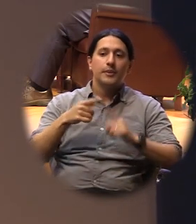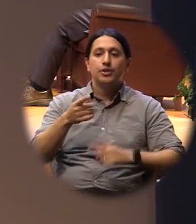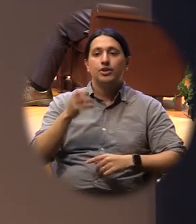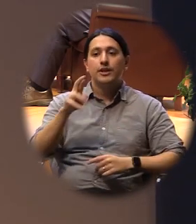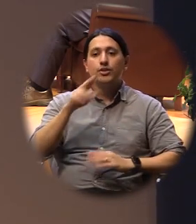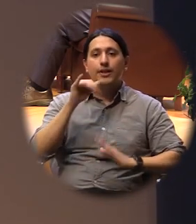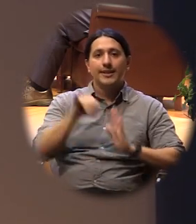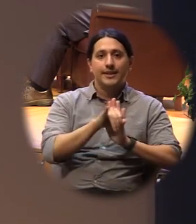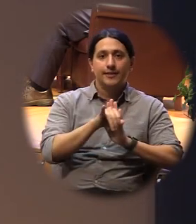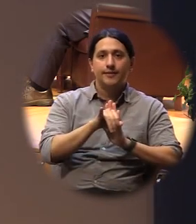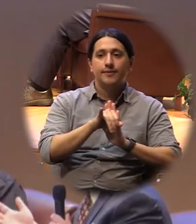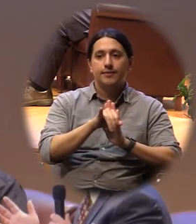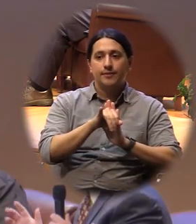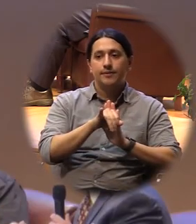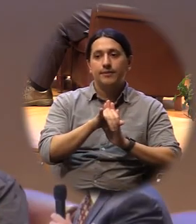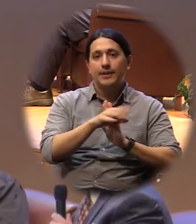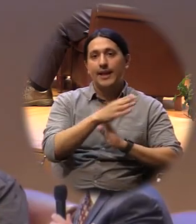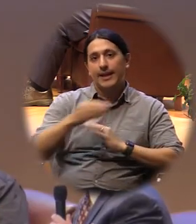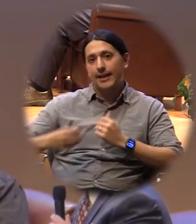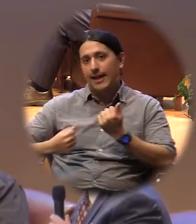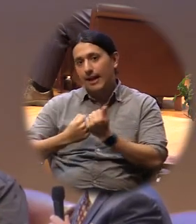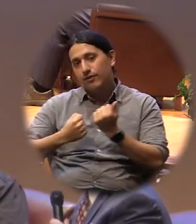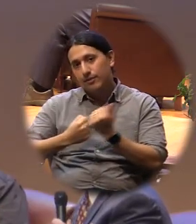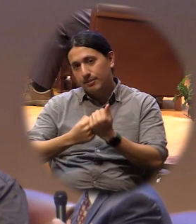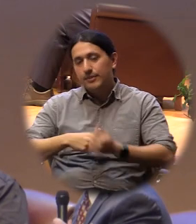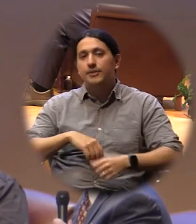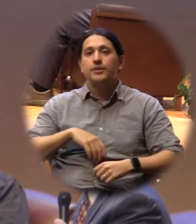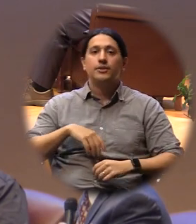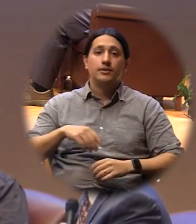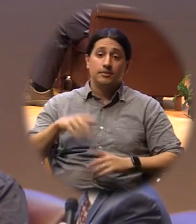isolation, during COVID times?